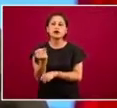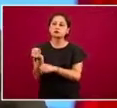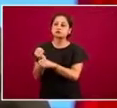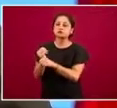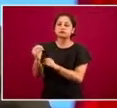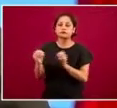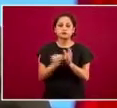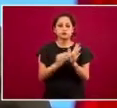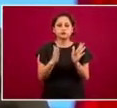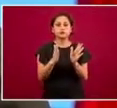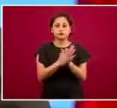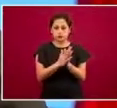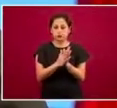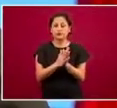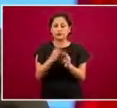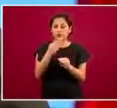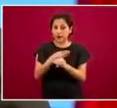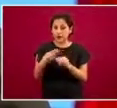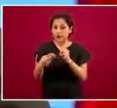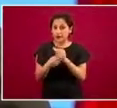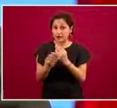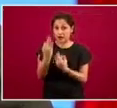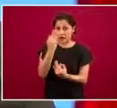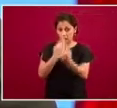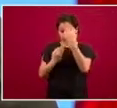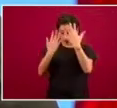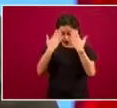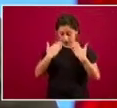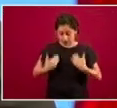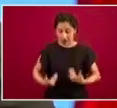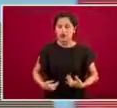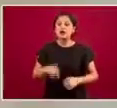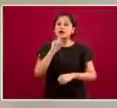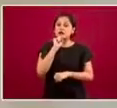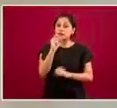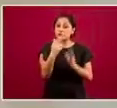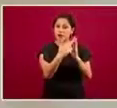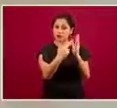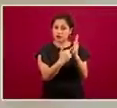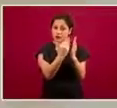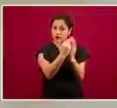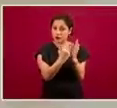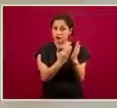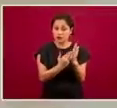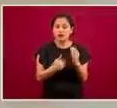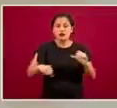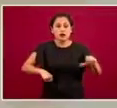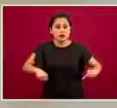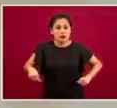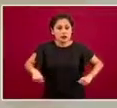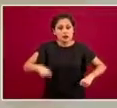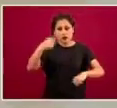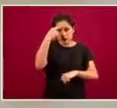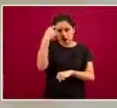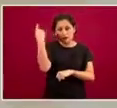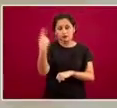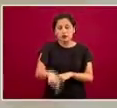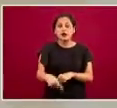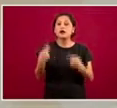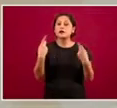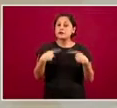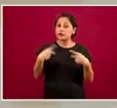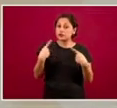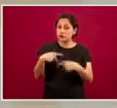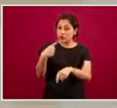This is of course necessary, even though we had previous protocols and previous guidelines that are basically